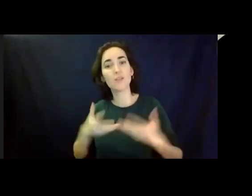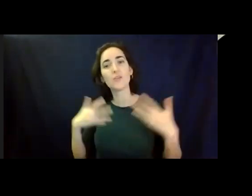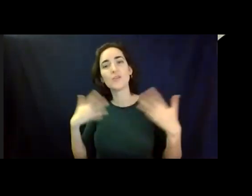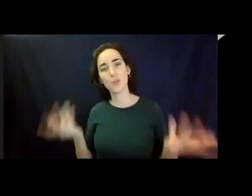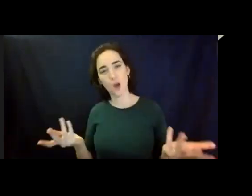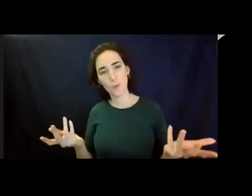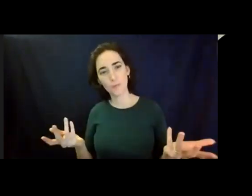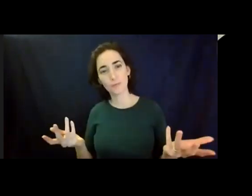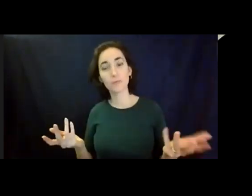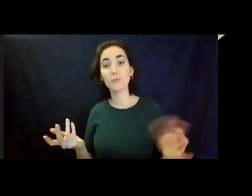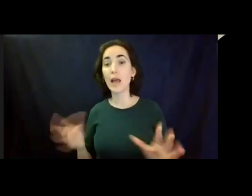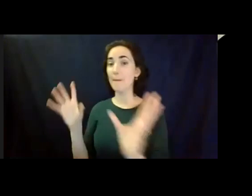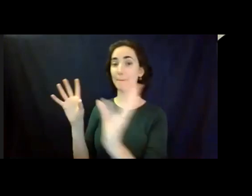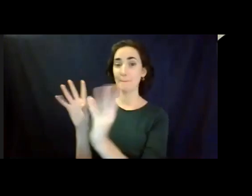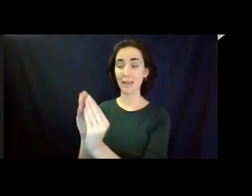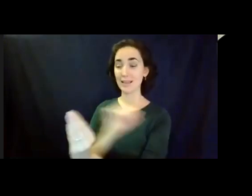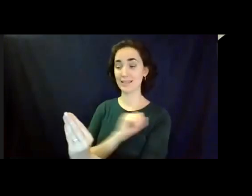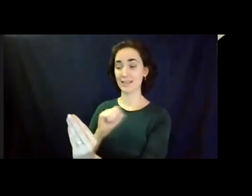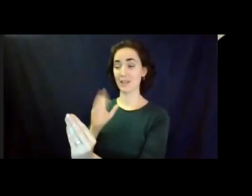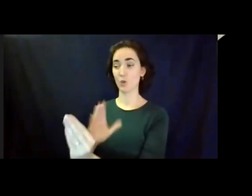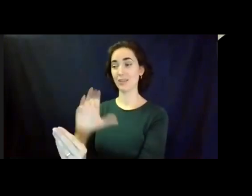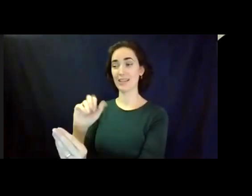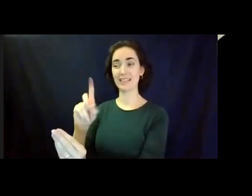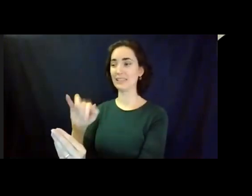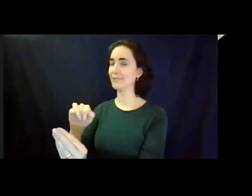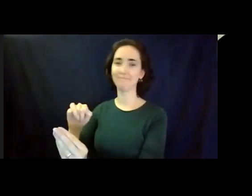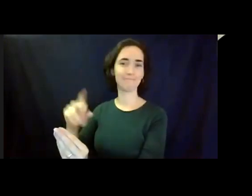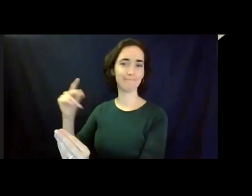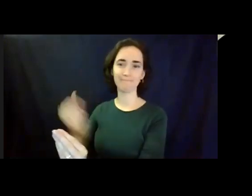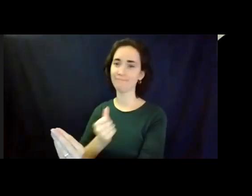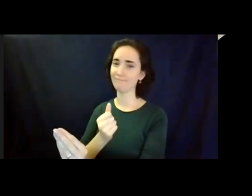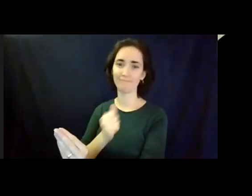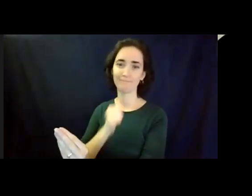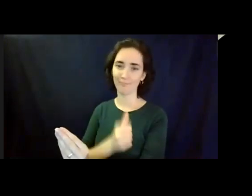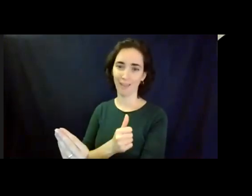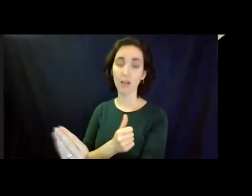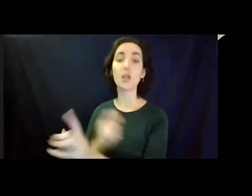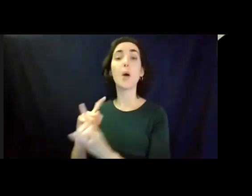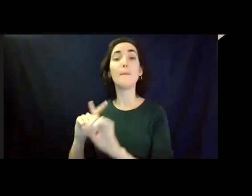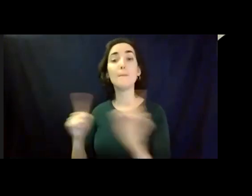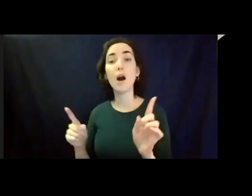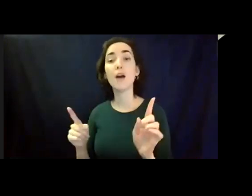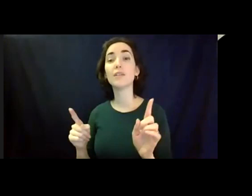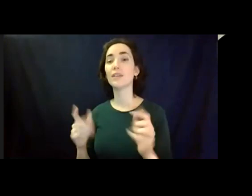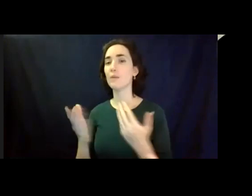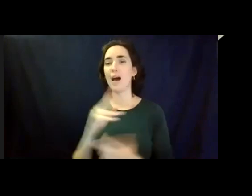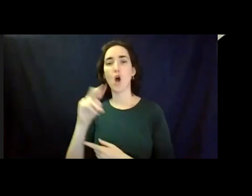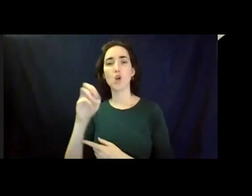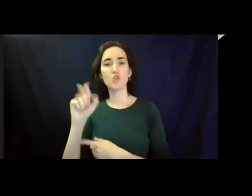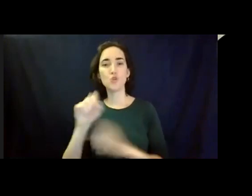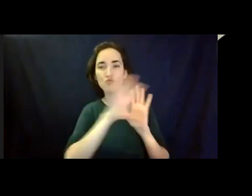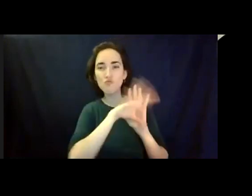we didn't end up meeting with Senator Cassidy, but we ended up having a very loud voice thanks to the news coverage.